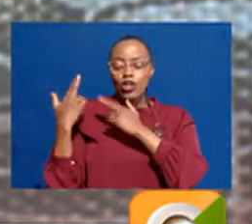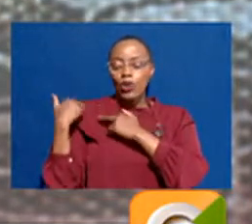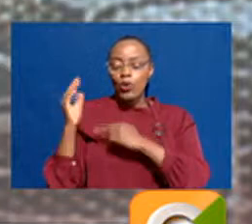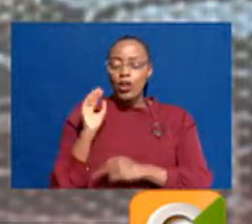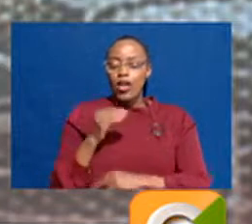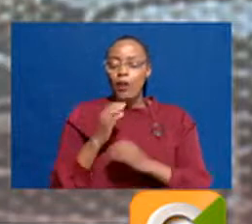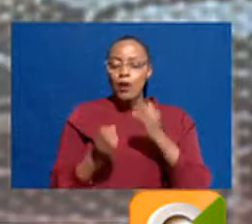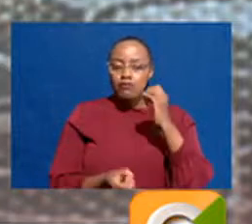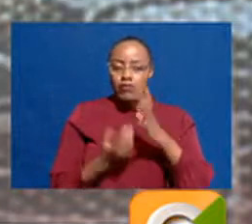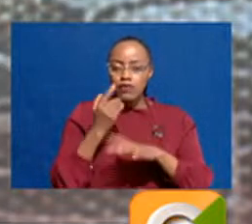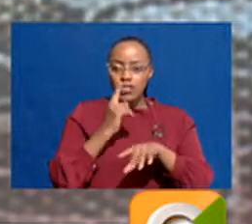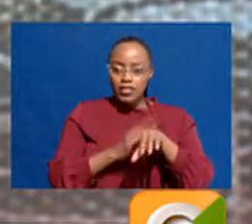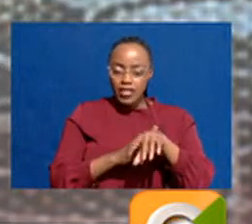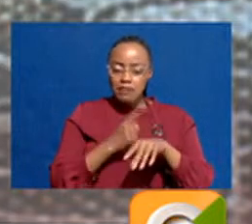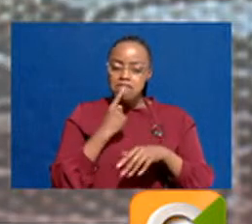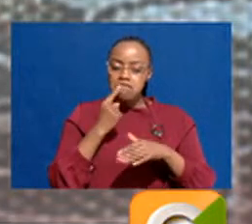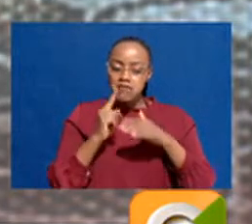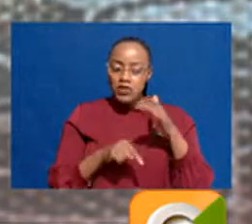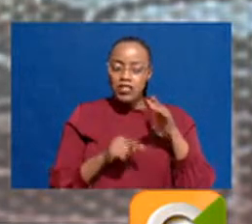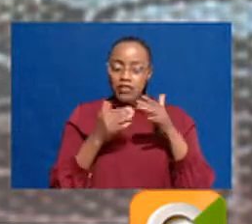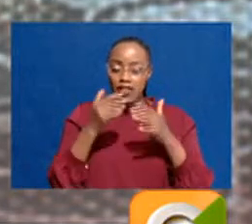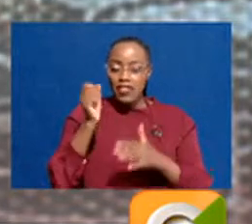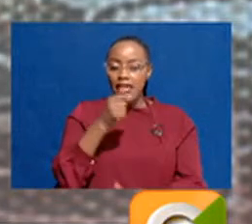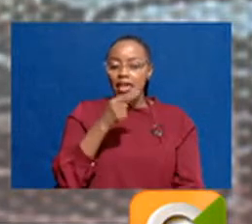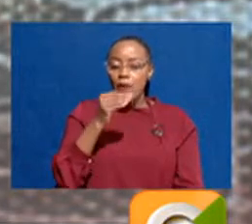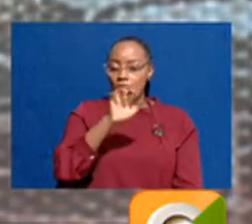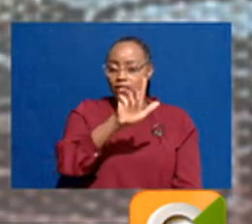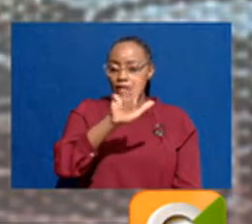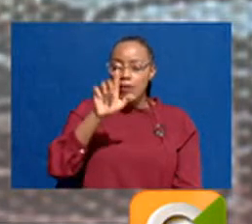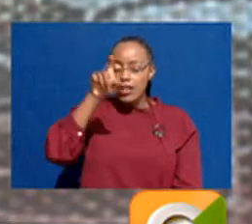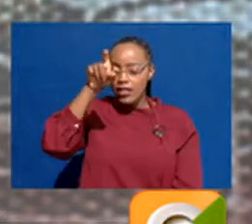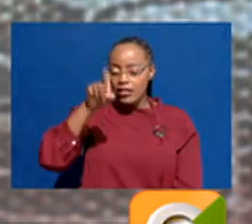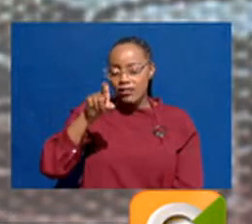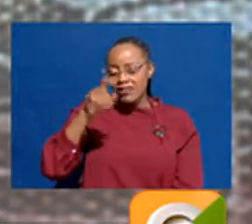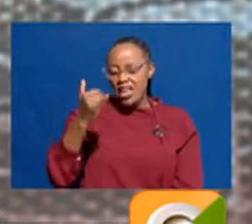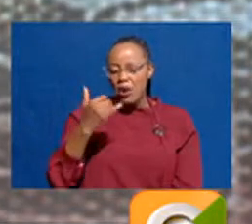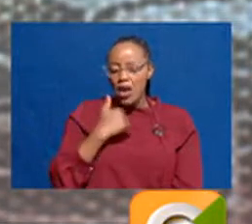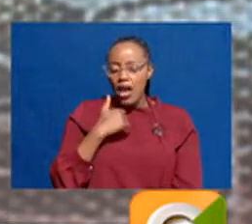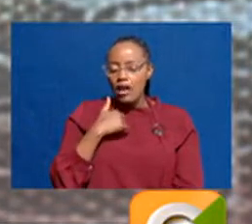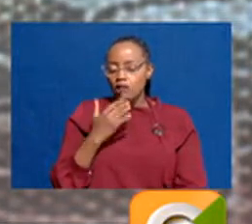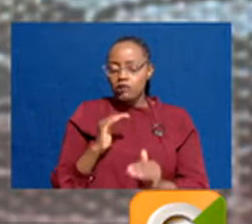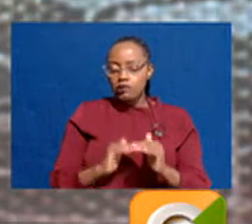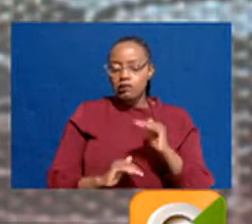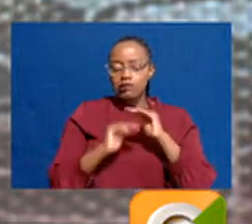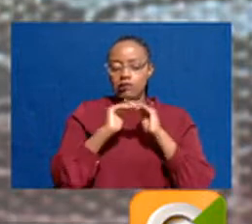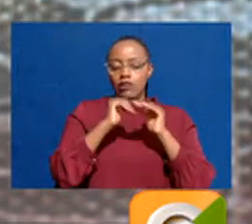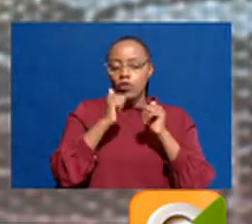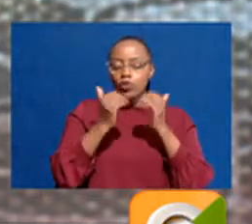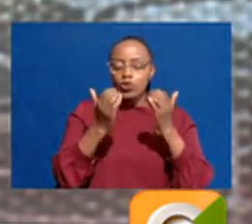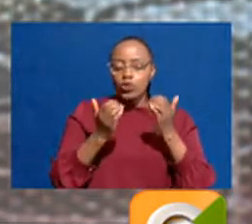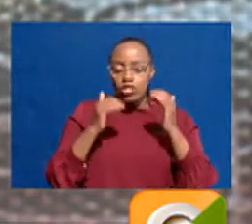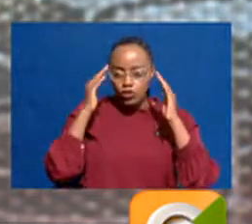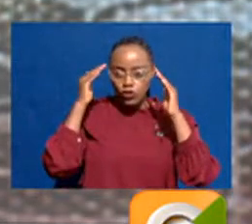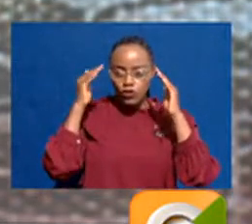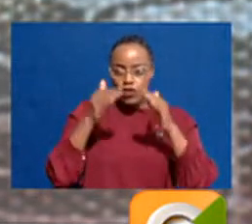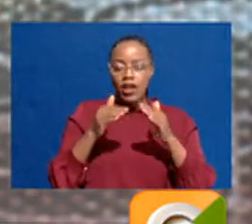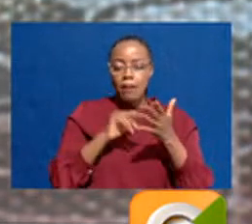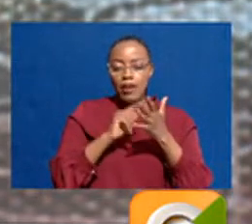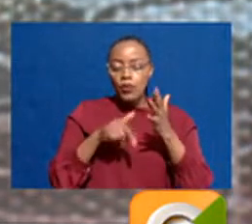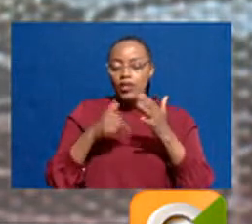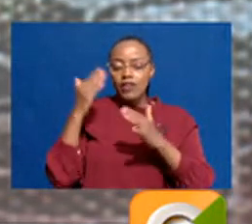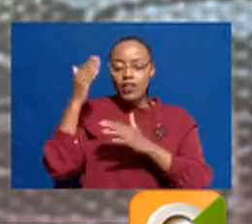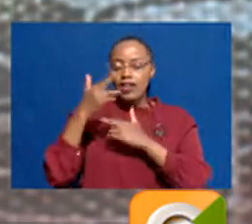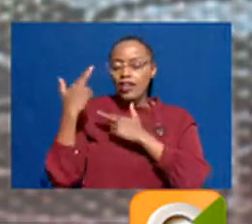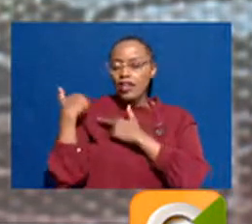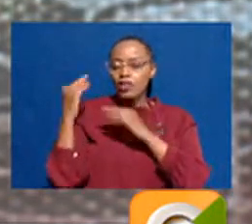comes at the point of saying the wage bill now has reached a proportion that we need to look at. So we don't have a